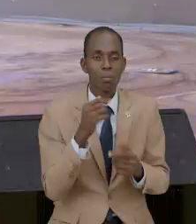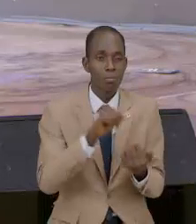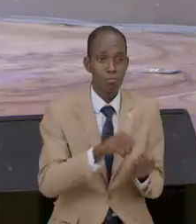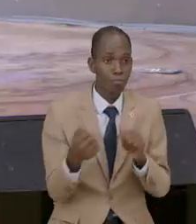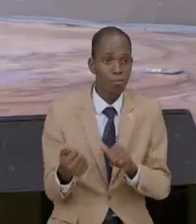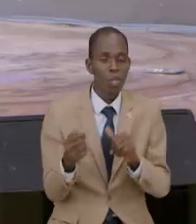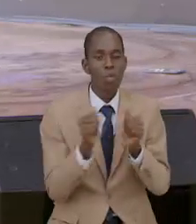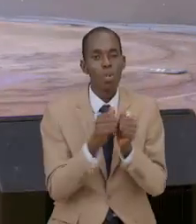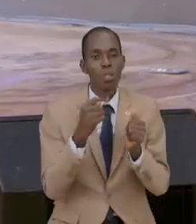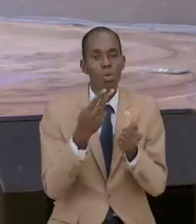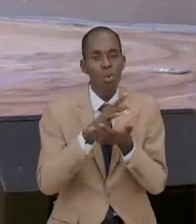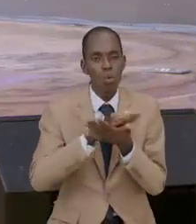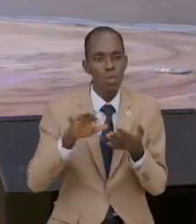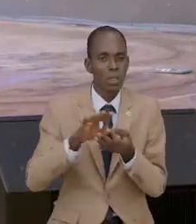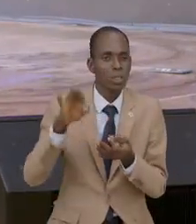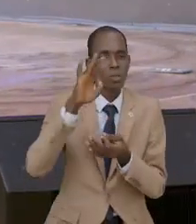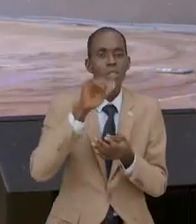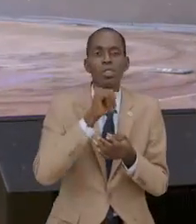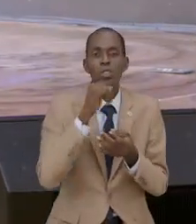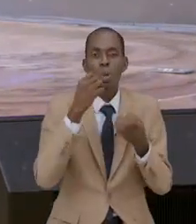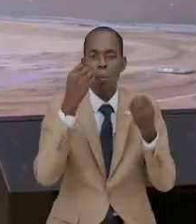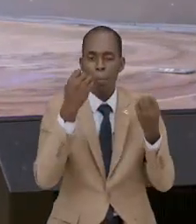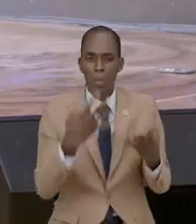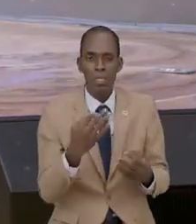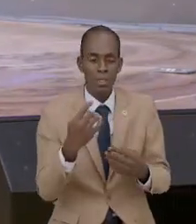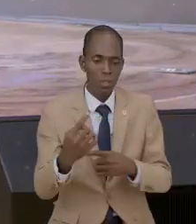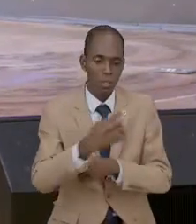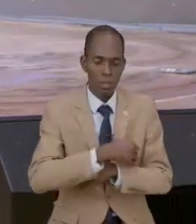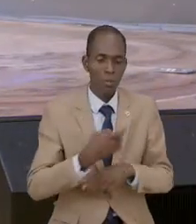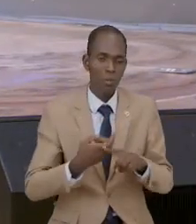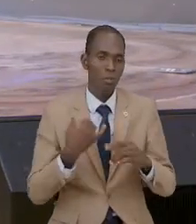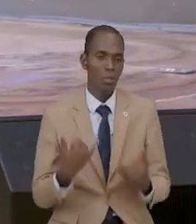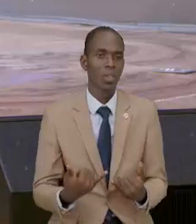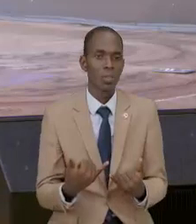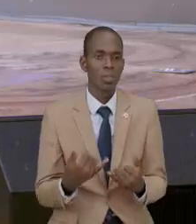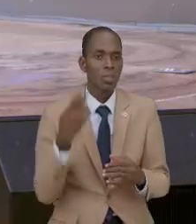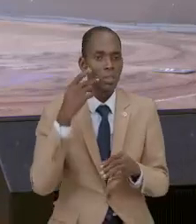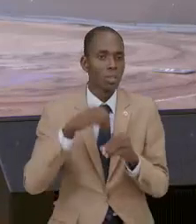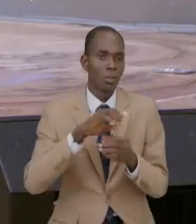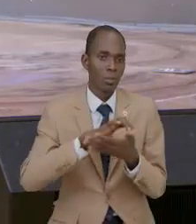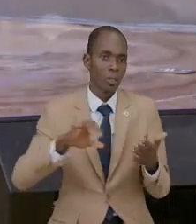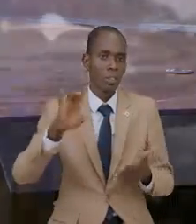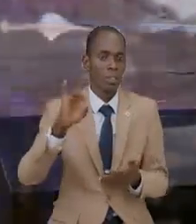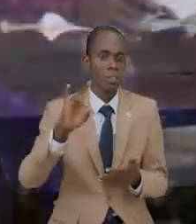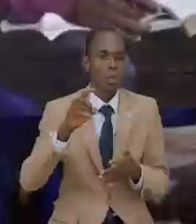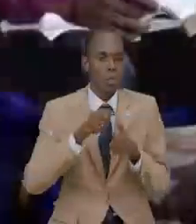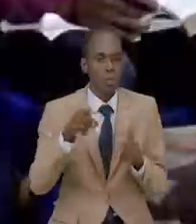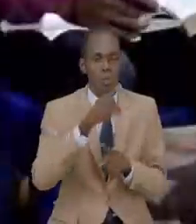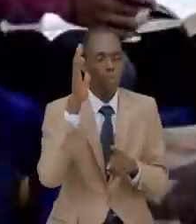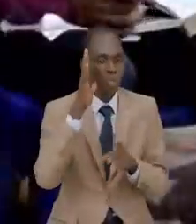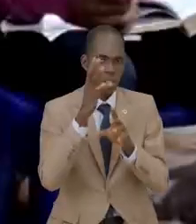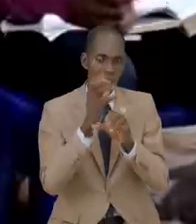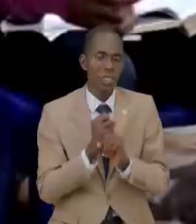with the Holy Ghost not many days hence. Verse 8, for ye shall receive